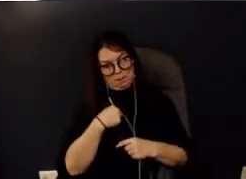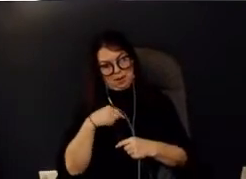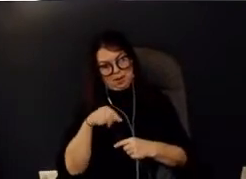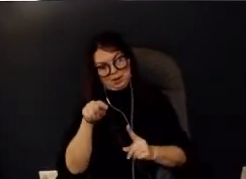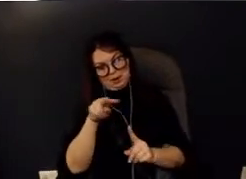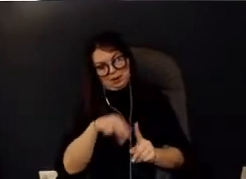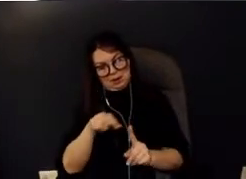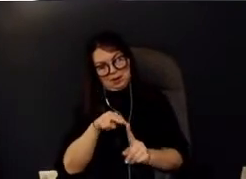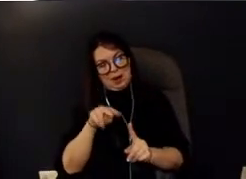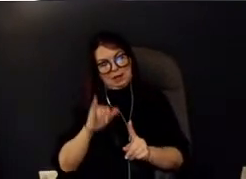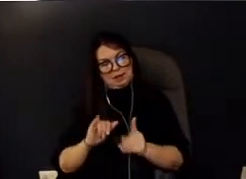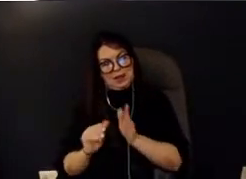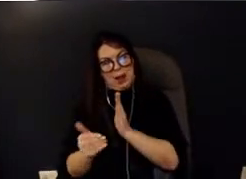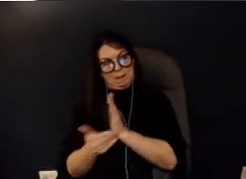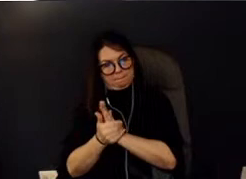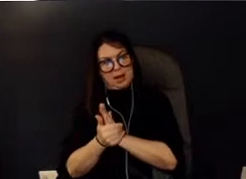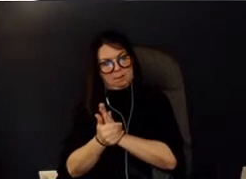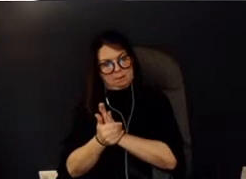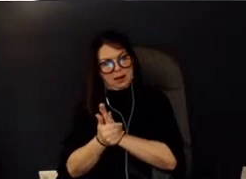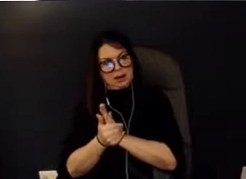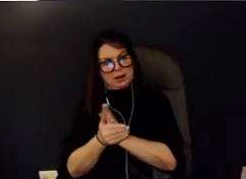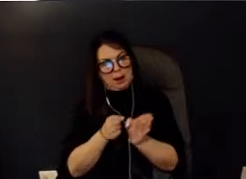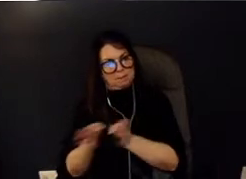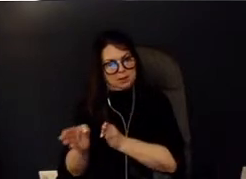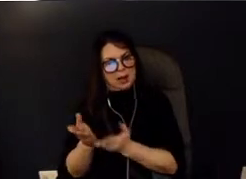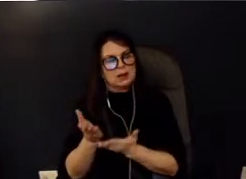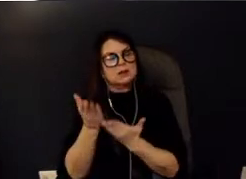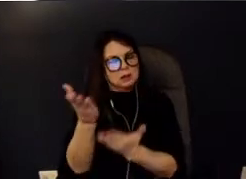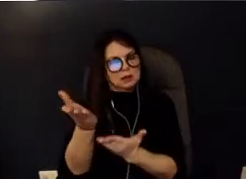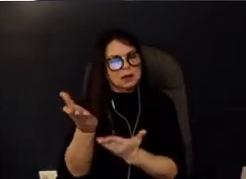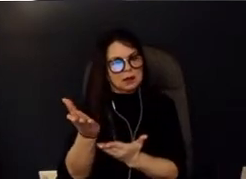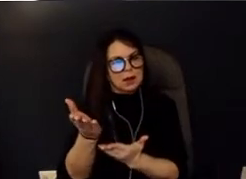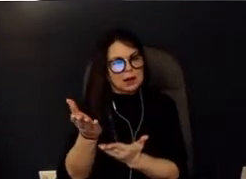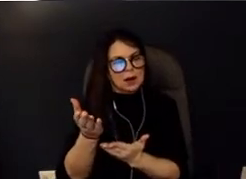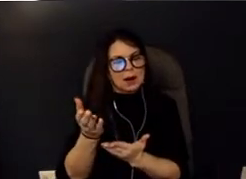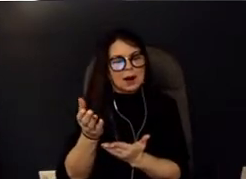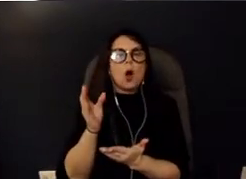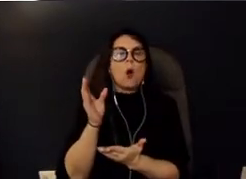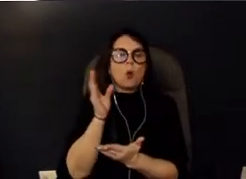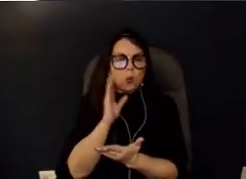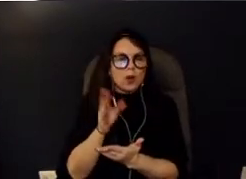next does restore that sworn authority, and so